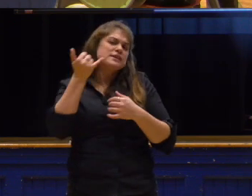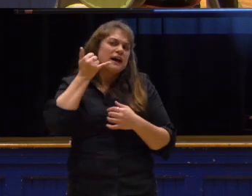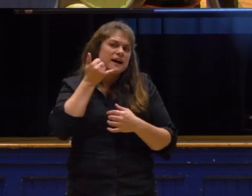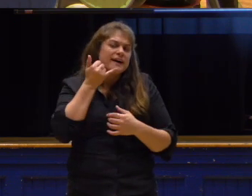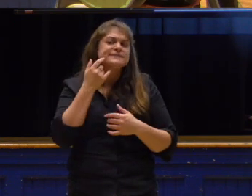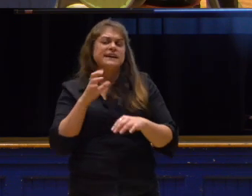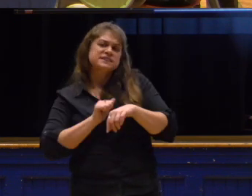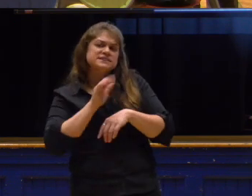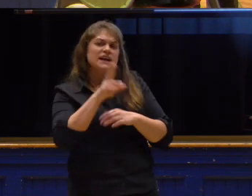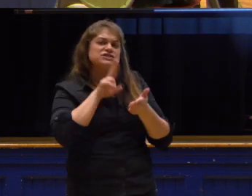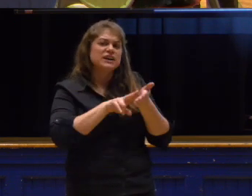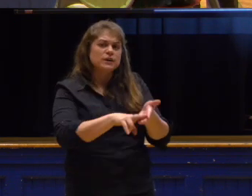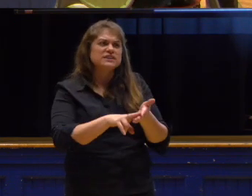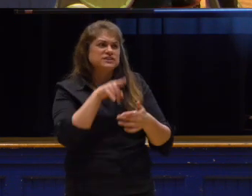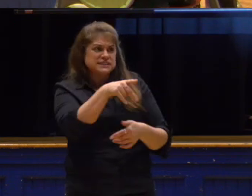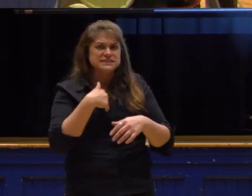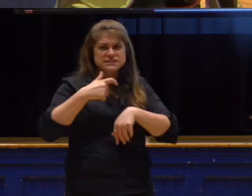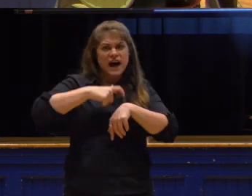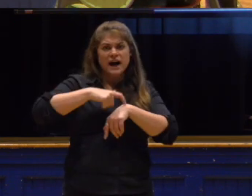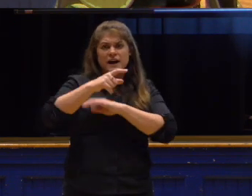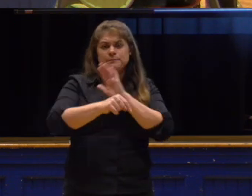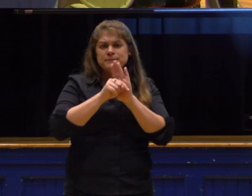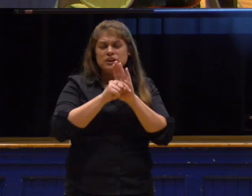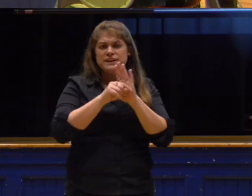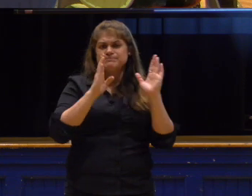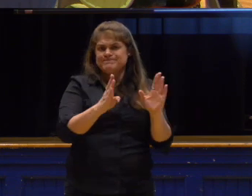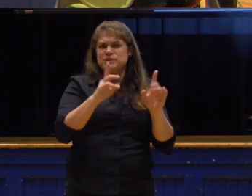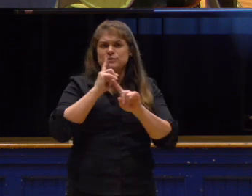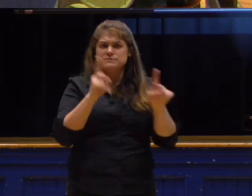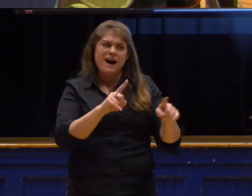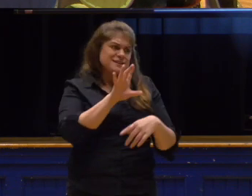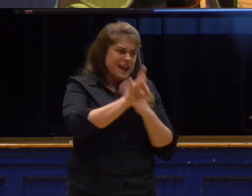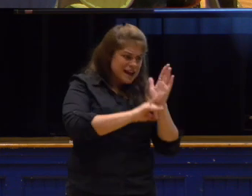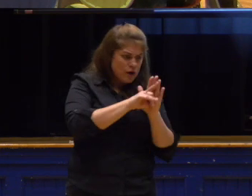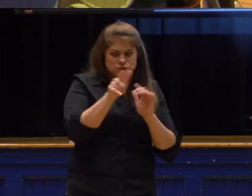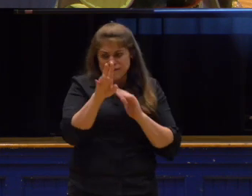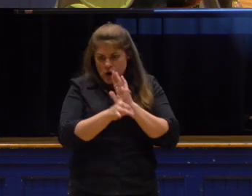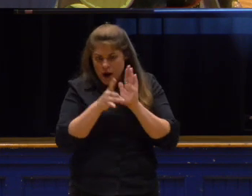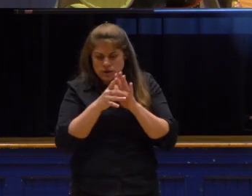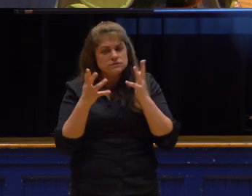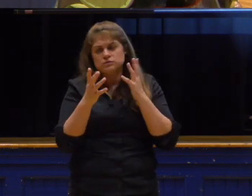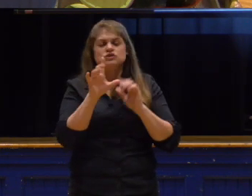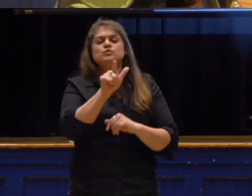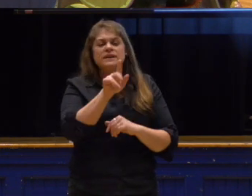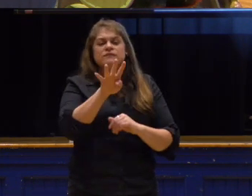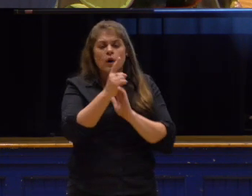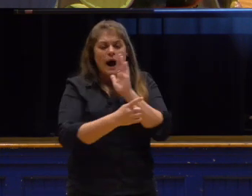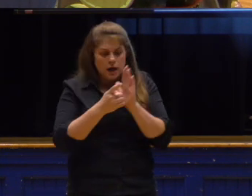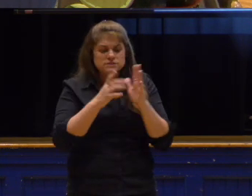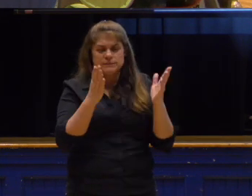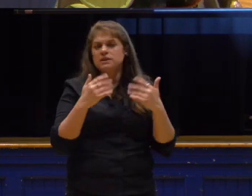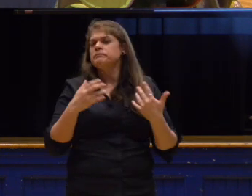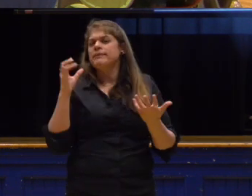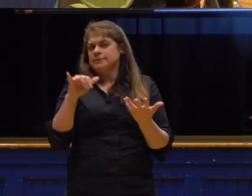the contractor? And does he have 8 hours or 10 hours to respond to the issue, whatever it may be, an accident or pothole